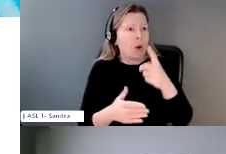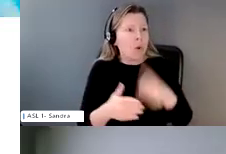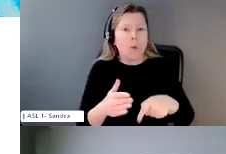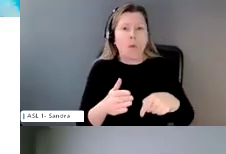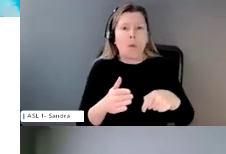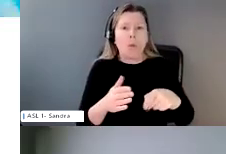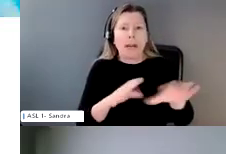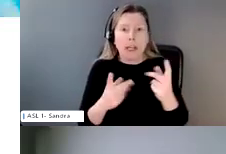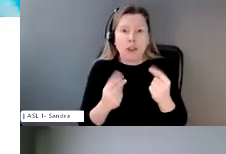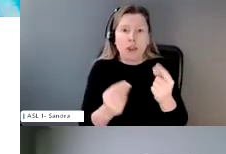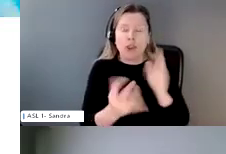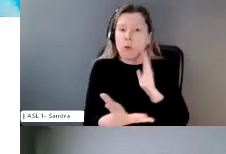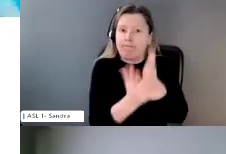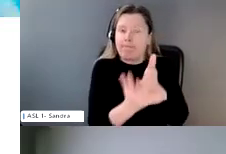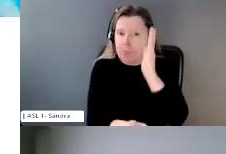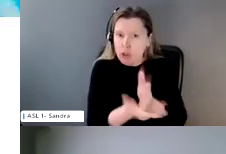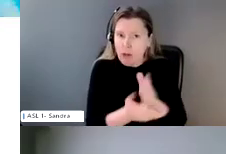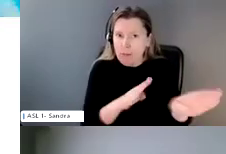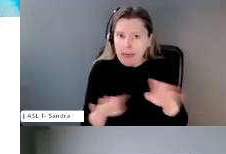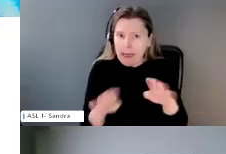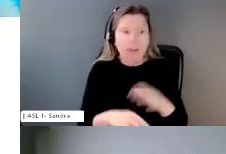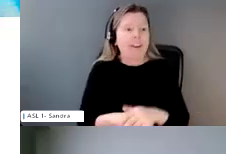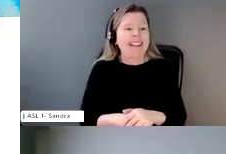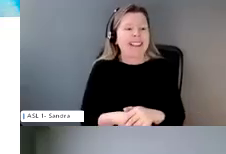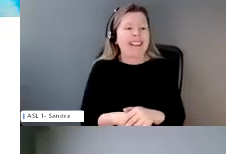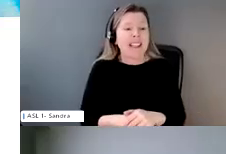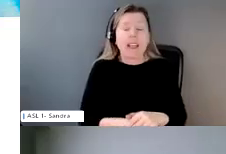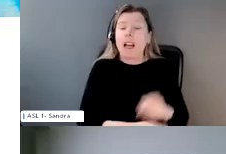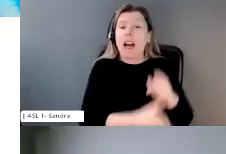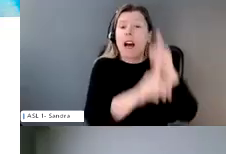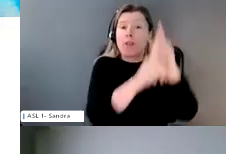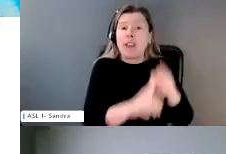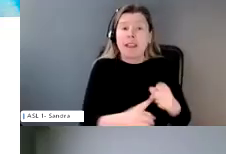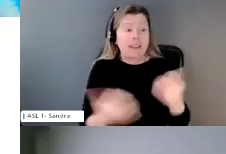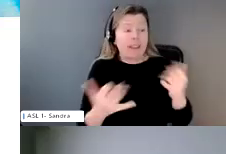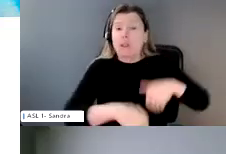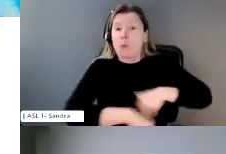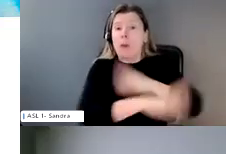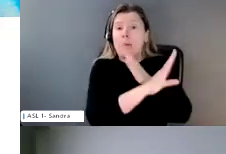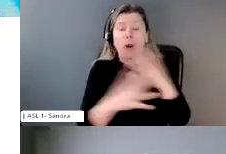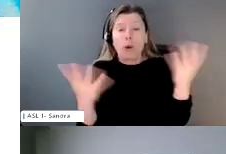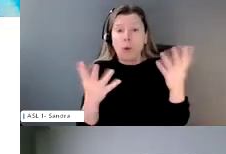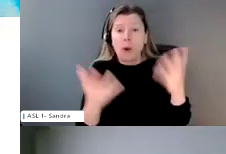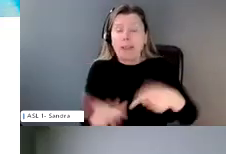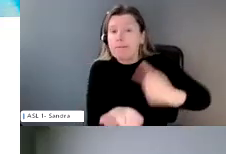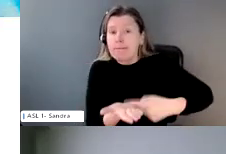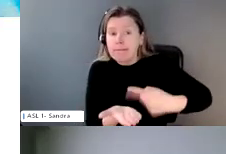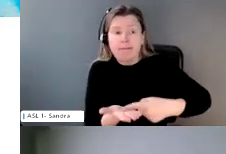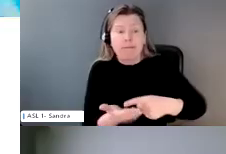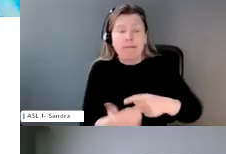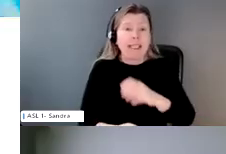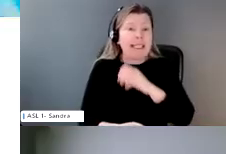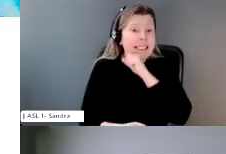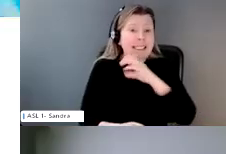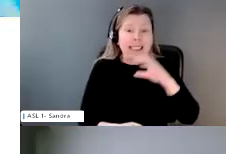the behavior. So the objectives of this webinar are basically to talk about the Seniors